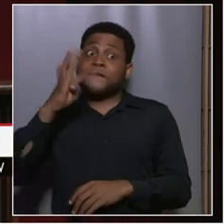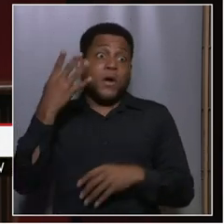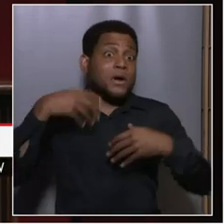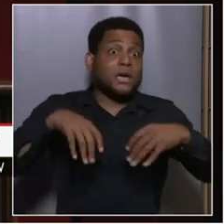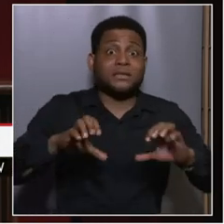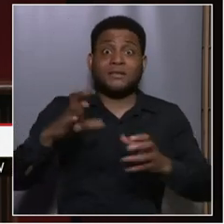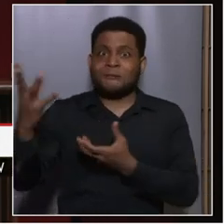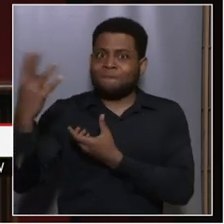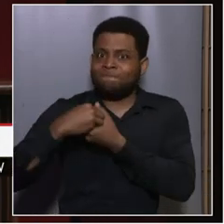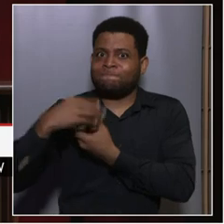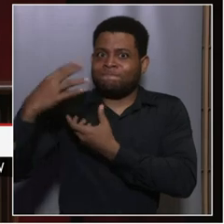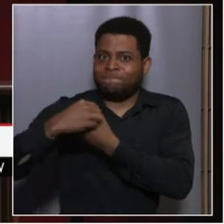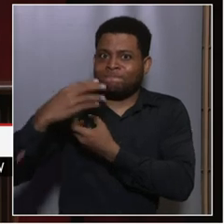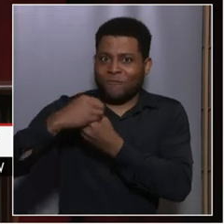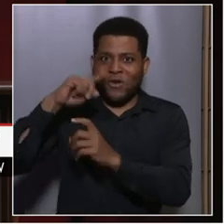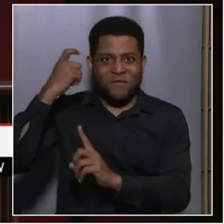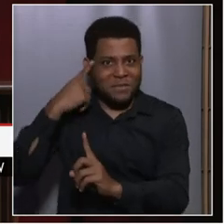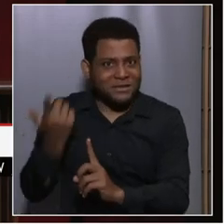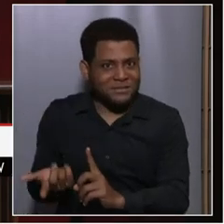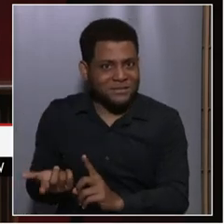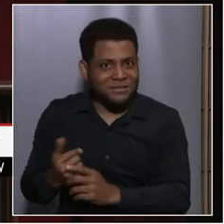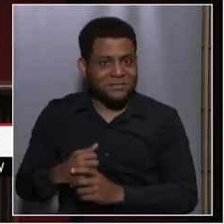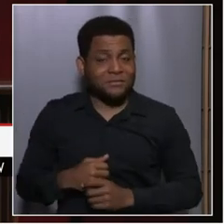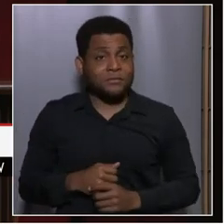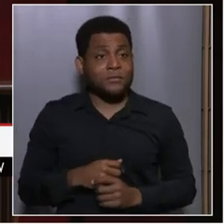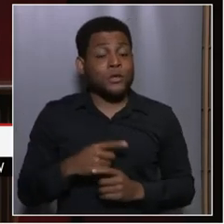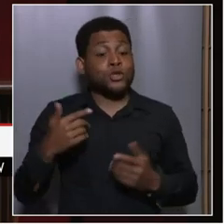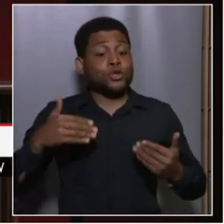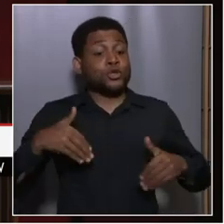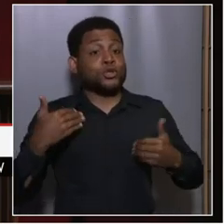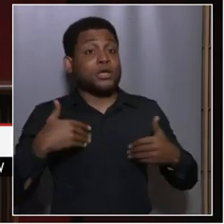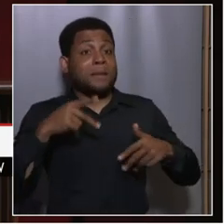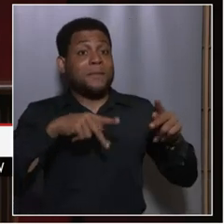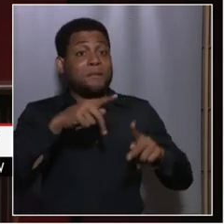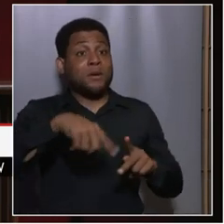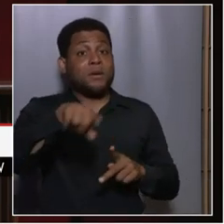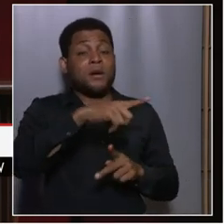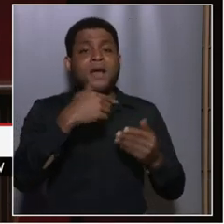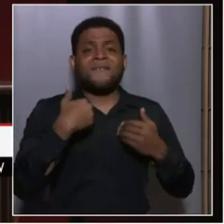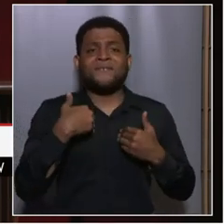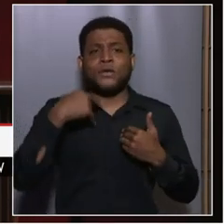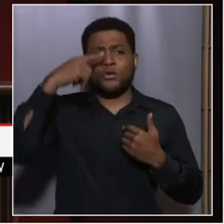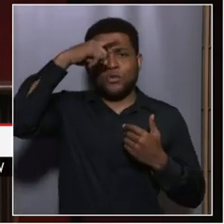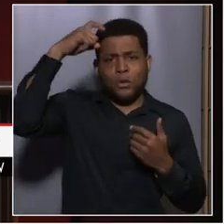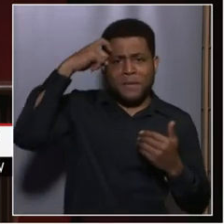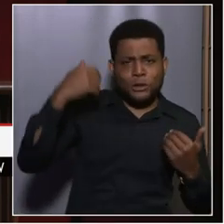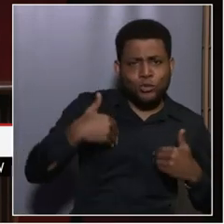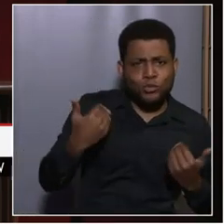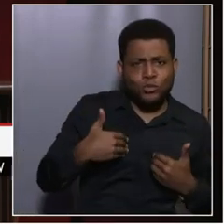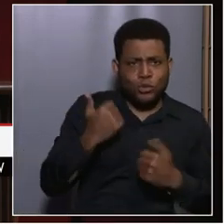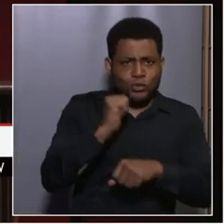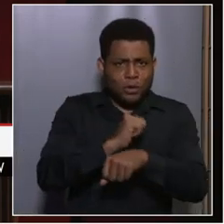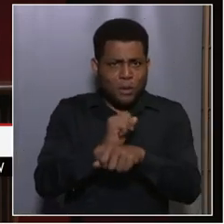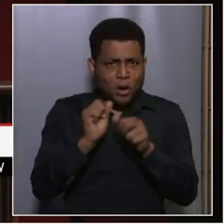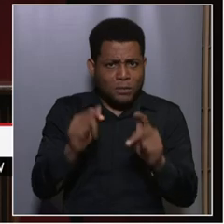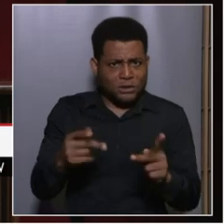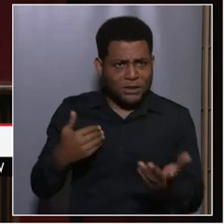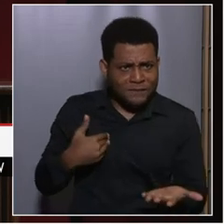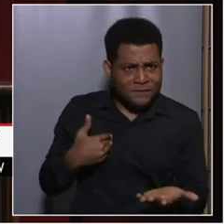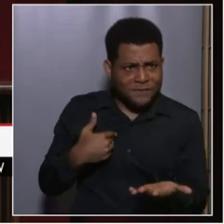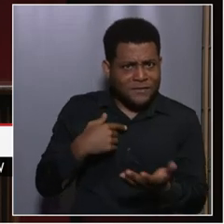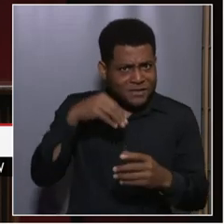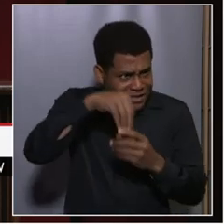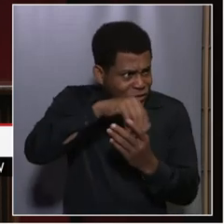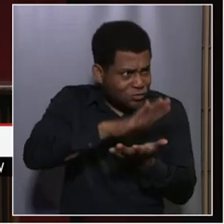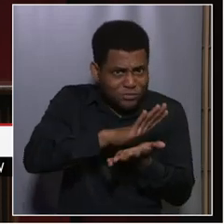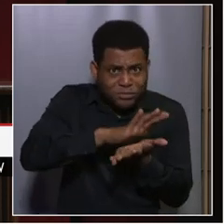for our young people, we've created more summer youth employment opportunities, even for our middle schoolers. Probably know we're working